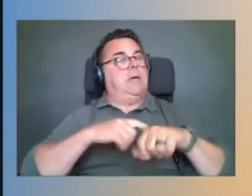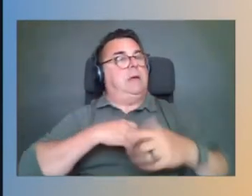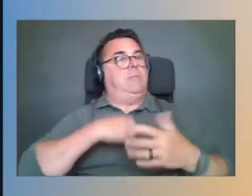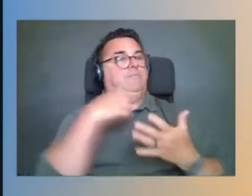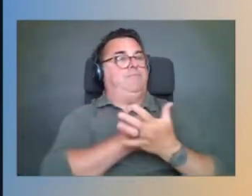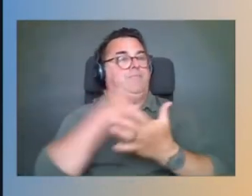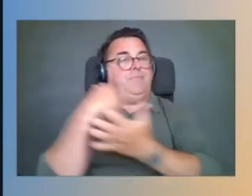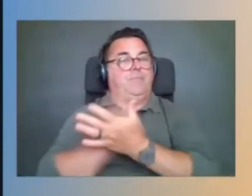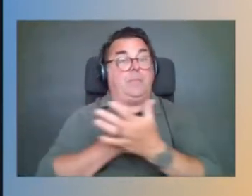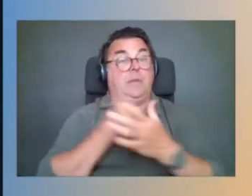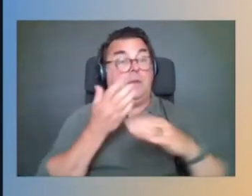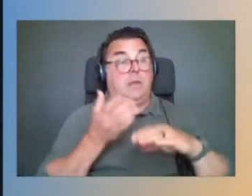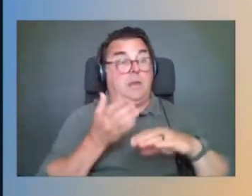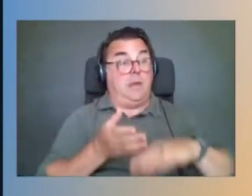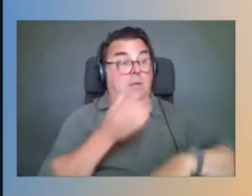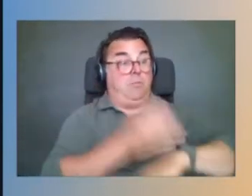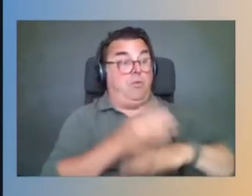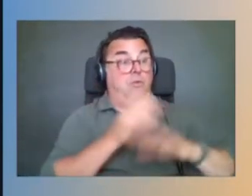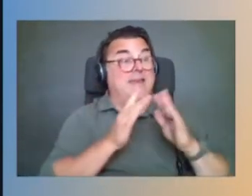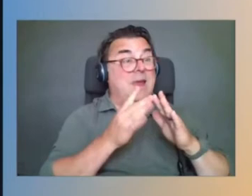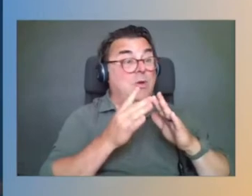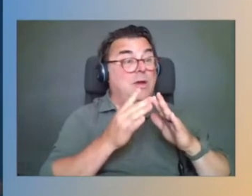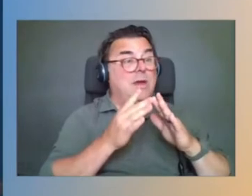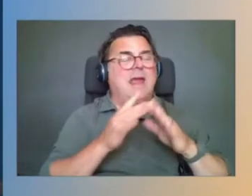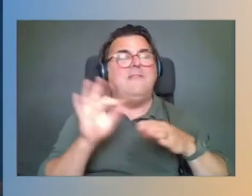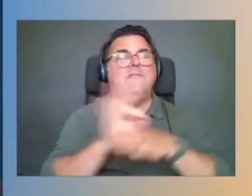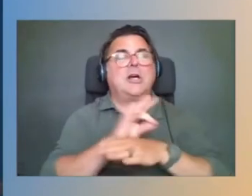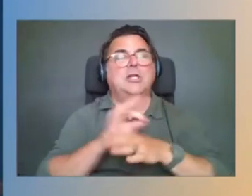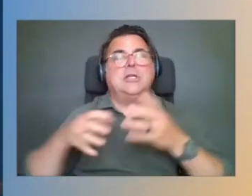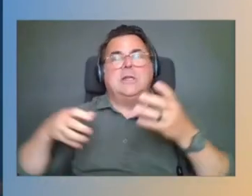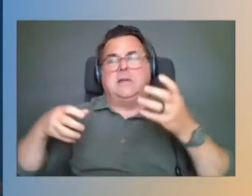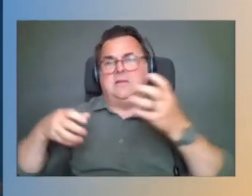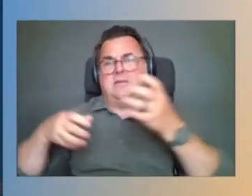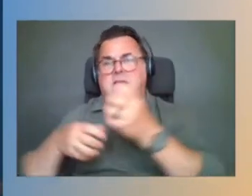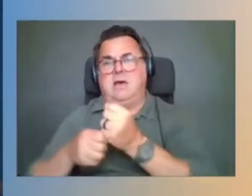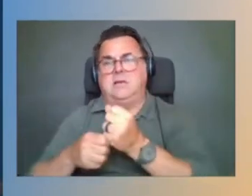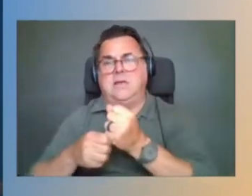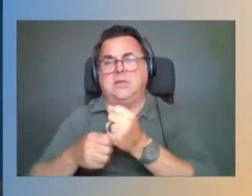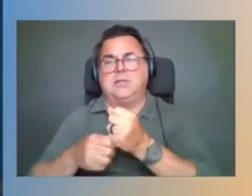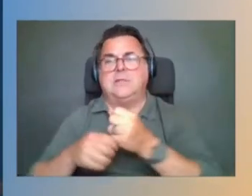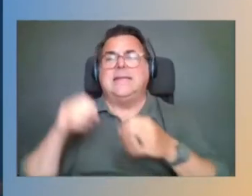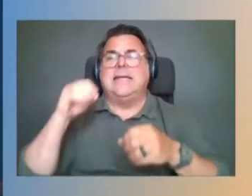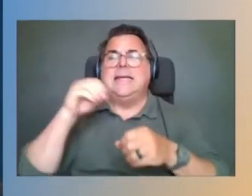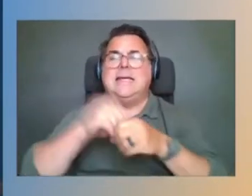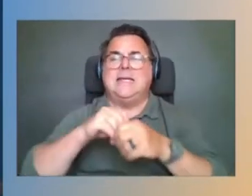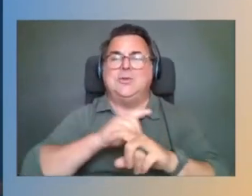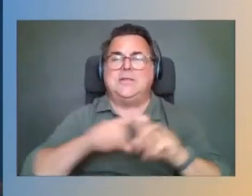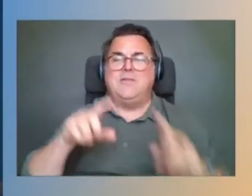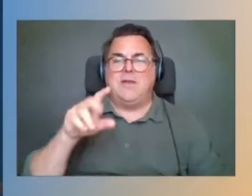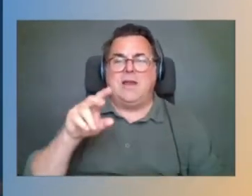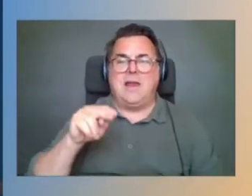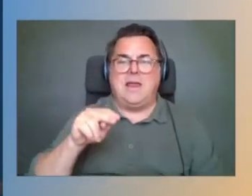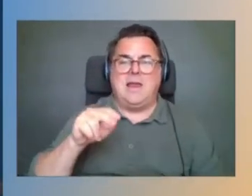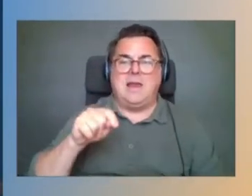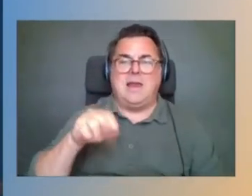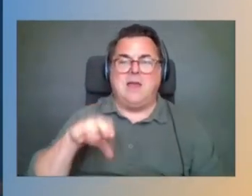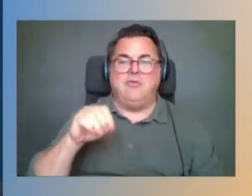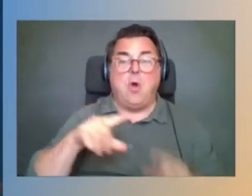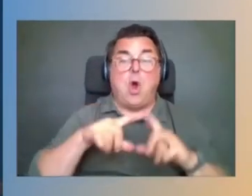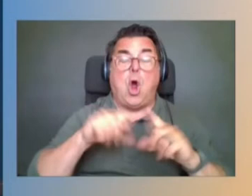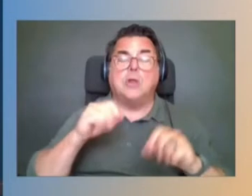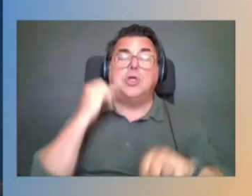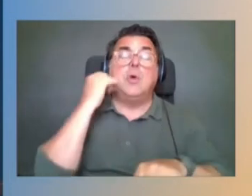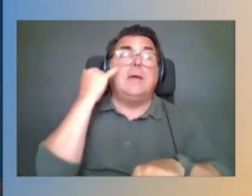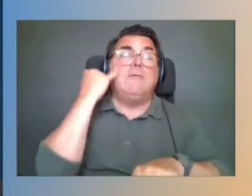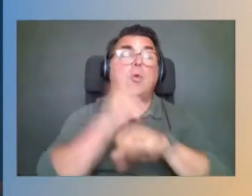increase networking, but really consolidate a lot of the function of the various Nitro cards. And so at some level, when you're working with building blocks, if you